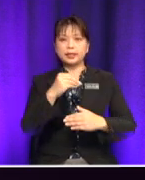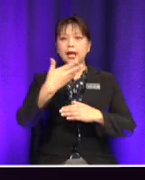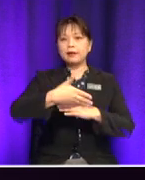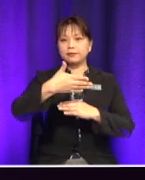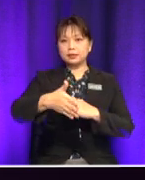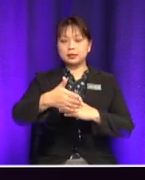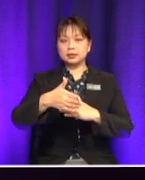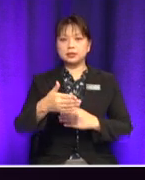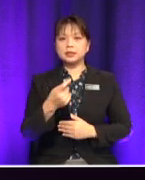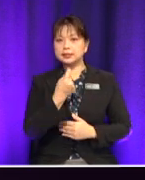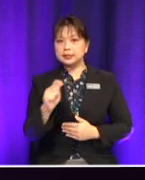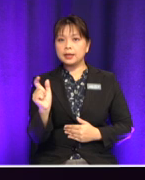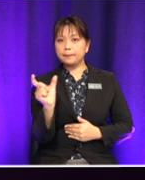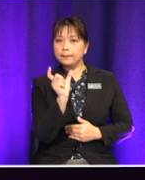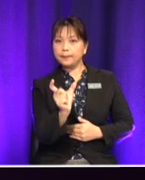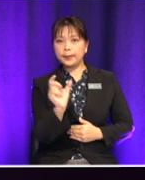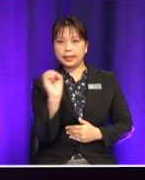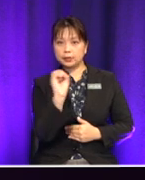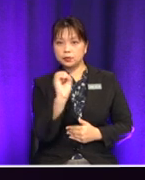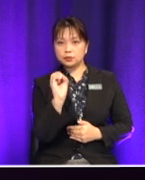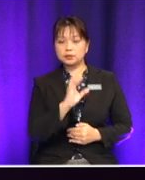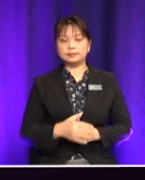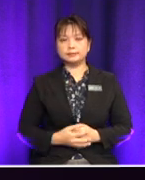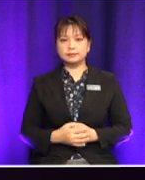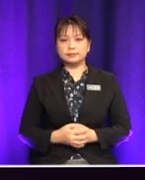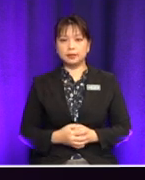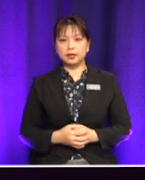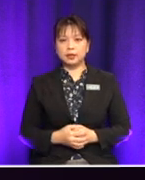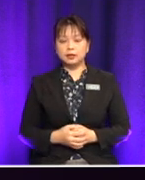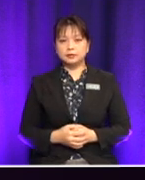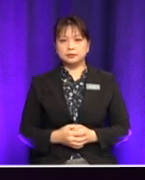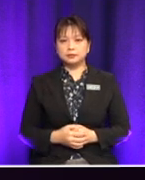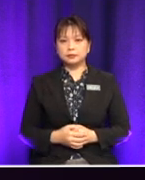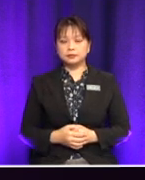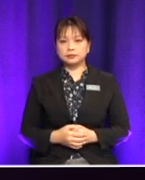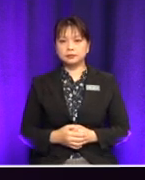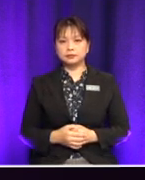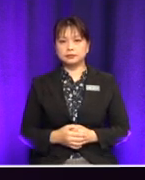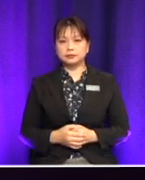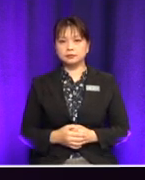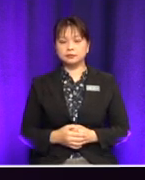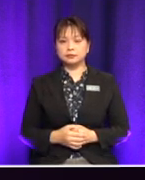the blank. Oh. All right. So these are the reminders. Hi. This is